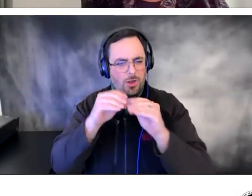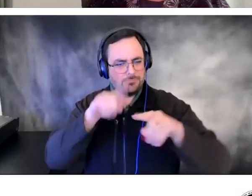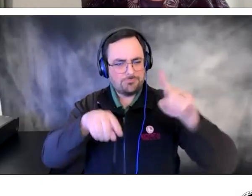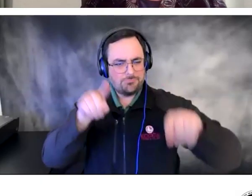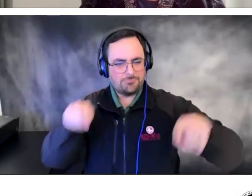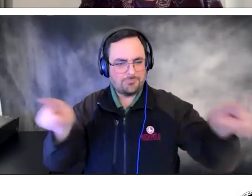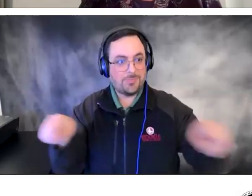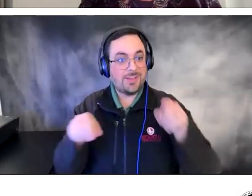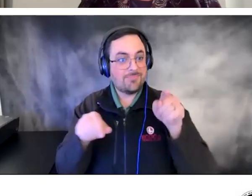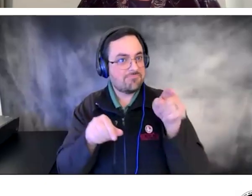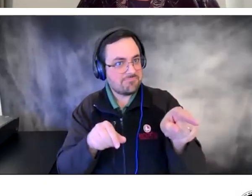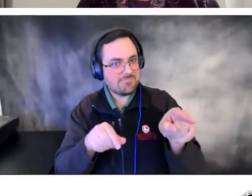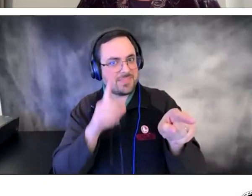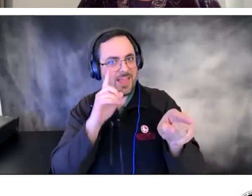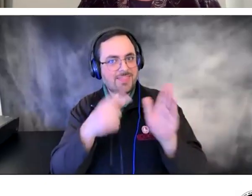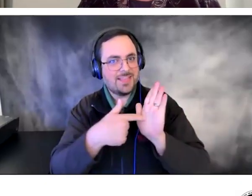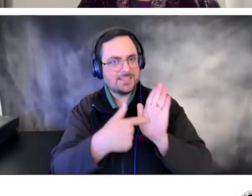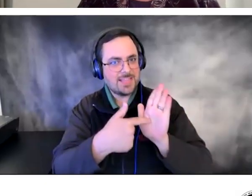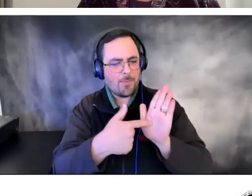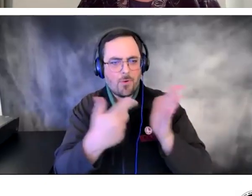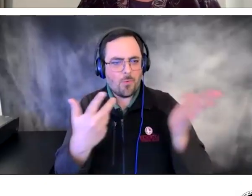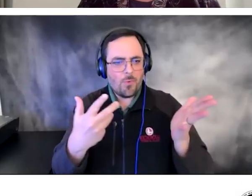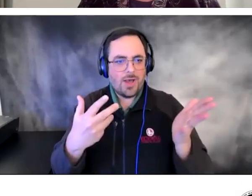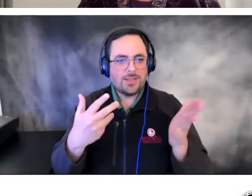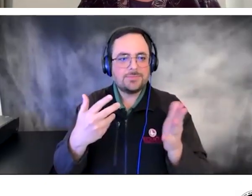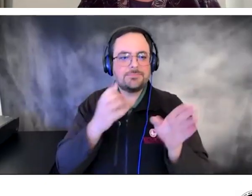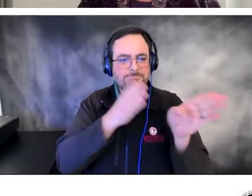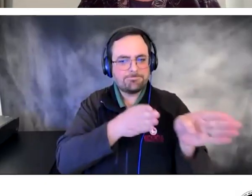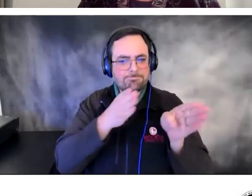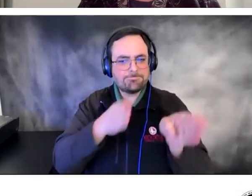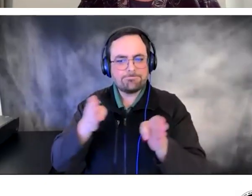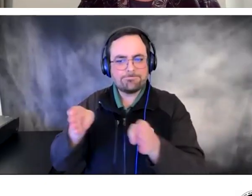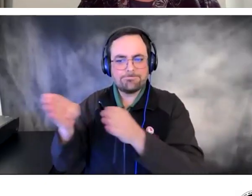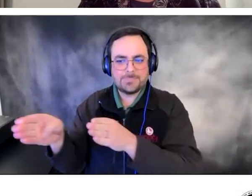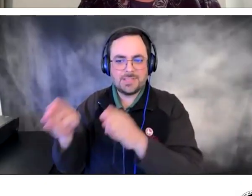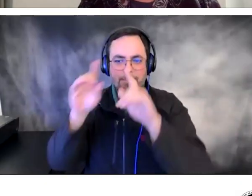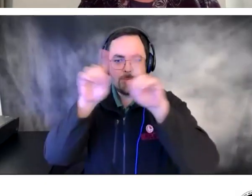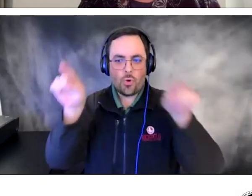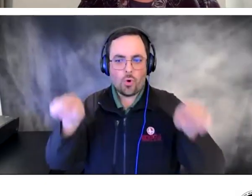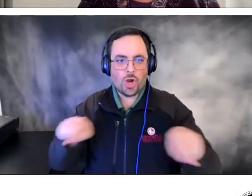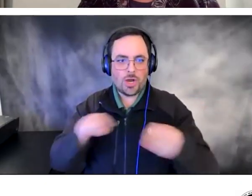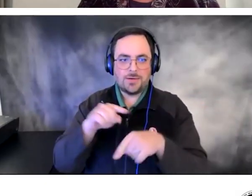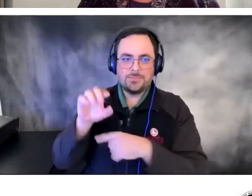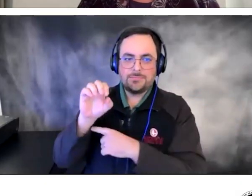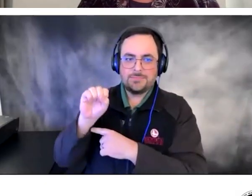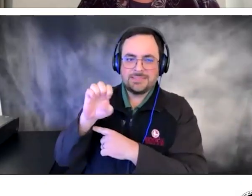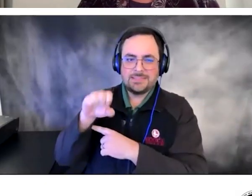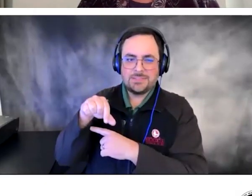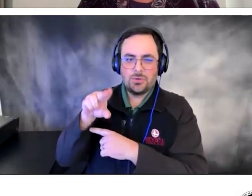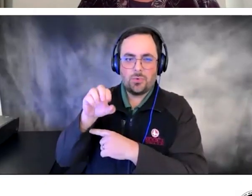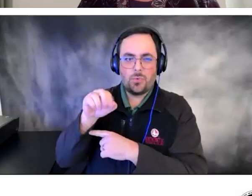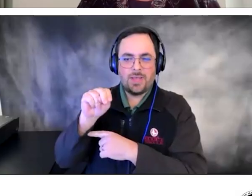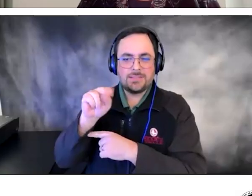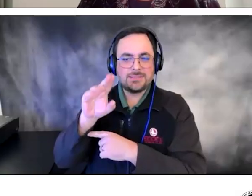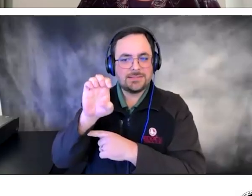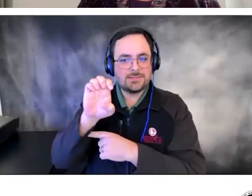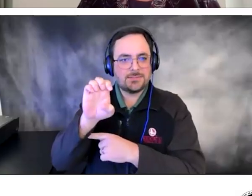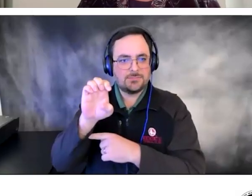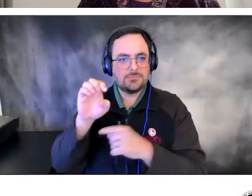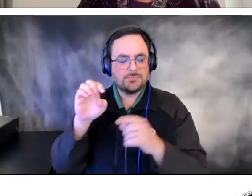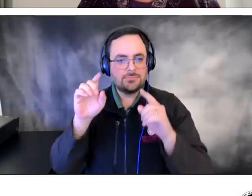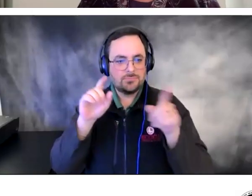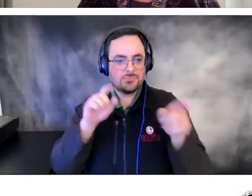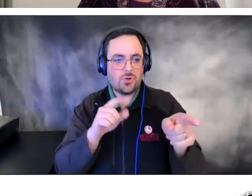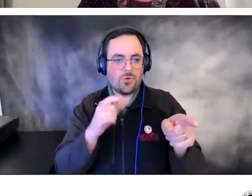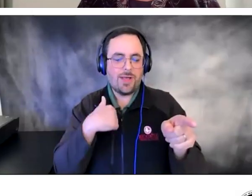So this is a sequence board shown with objects, although I'd rather them be real objects rather